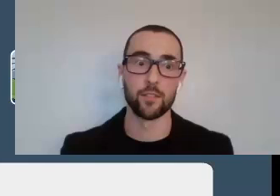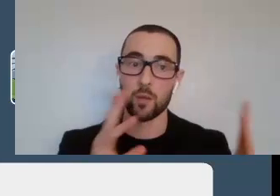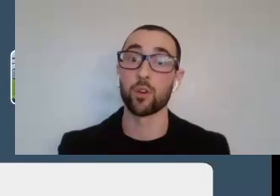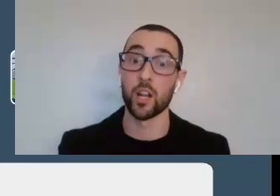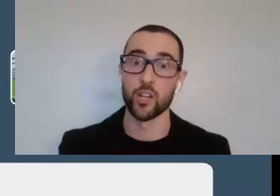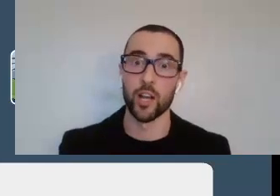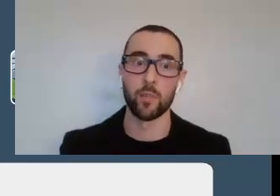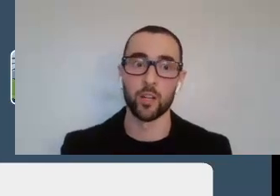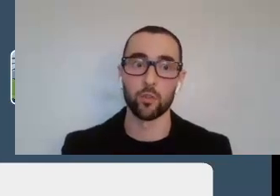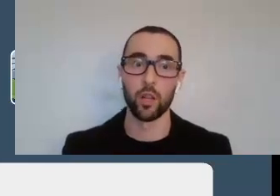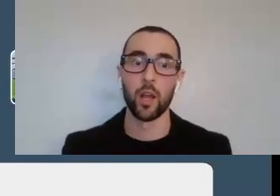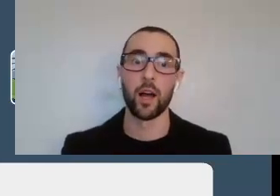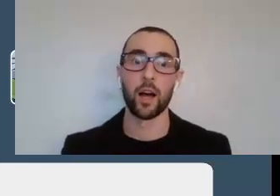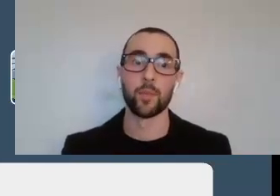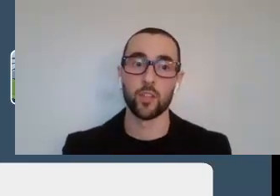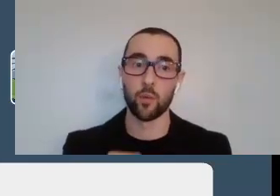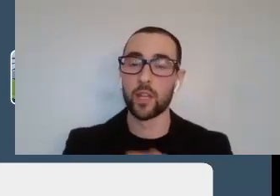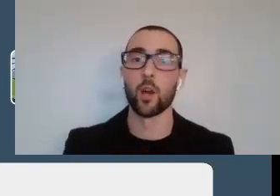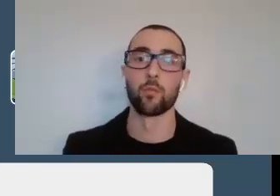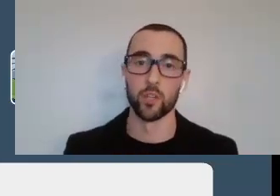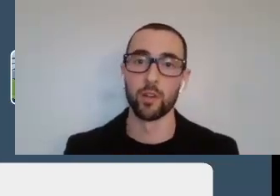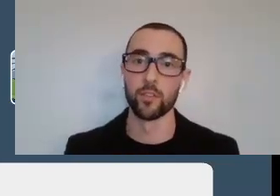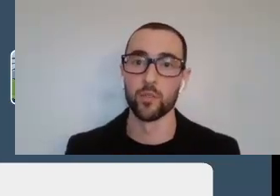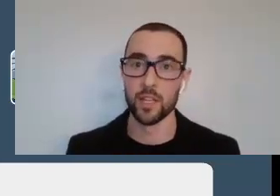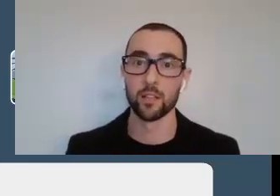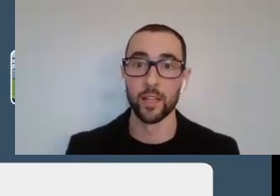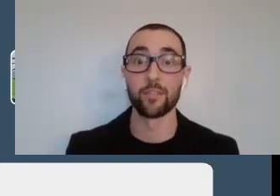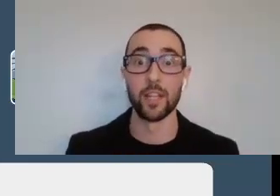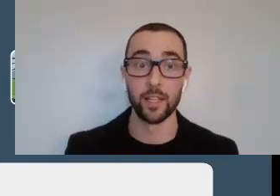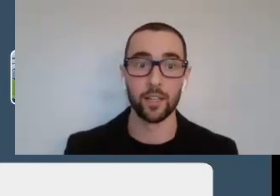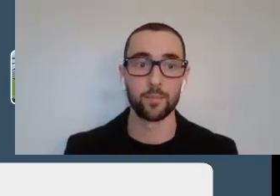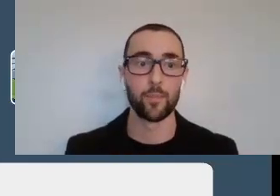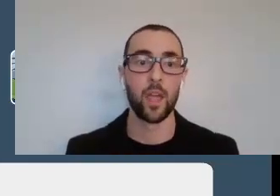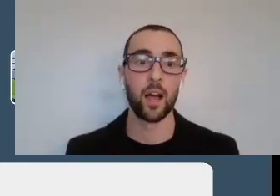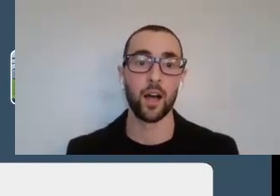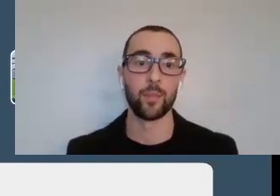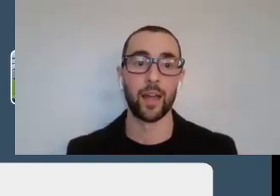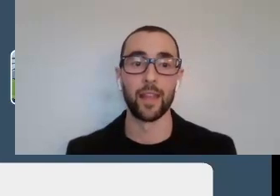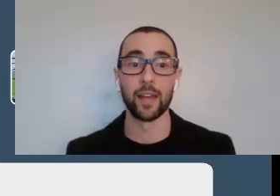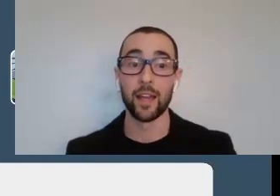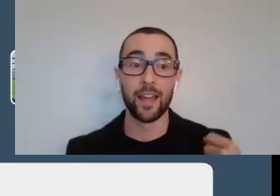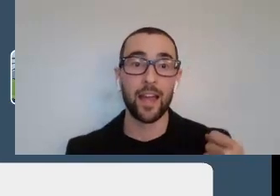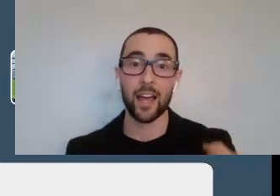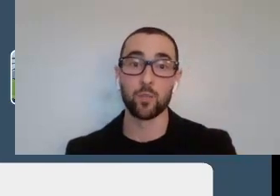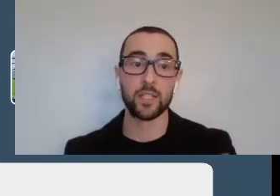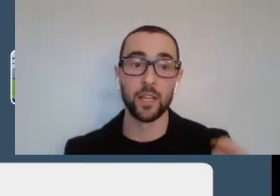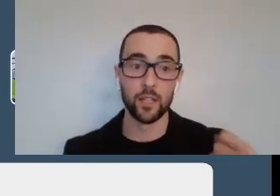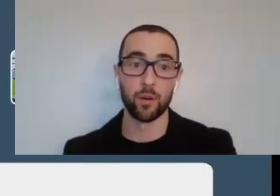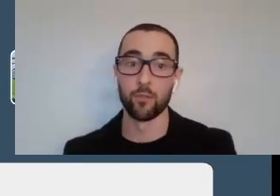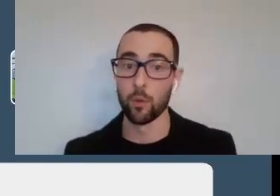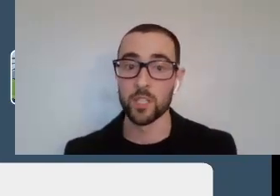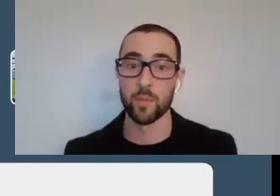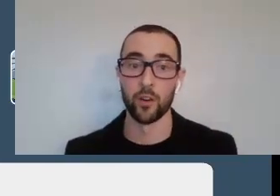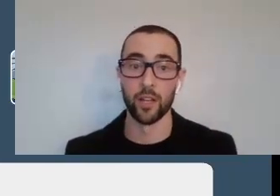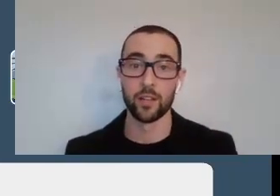of QuickBooks, projects module, so that we can go and retrieve those easily if needed. And then as we did,